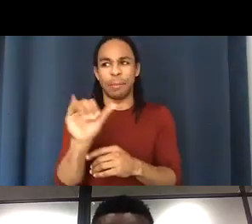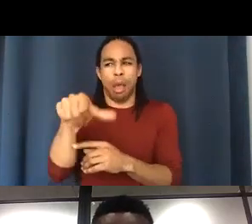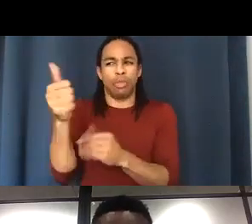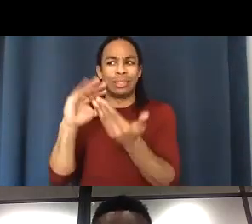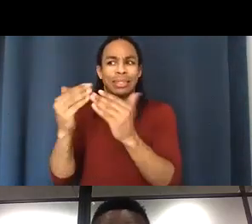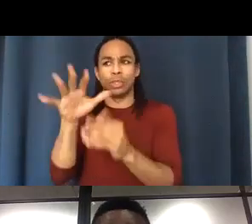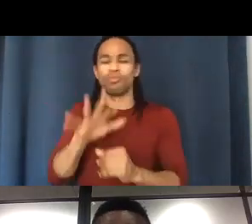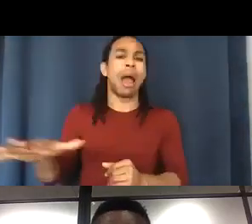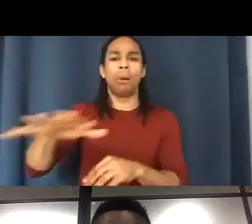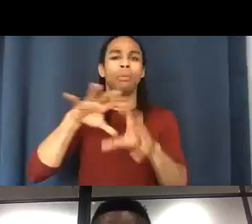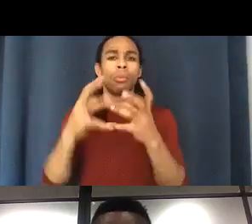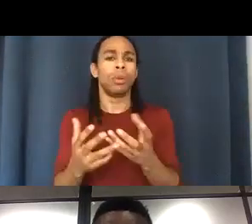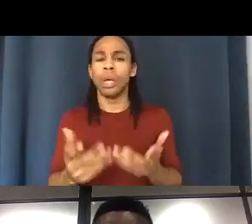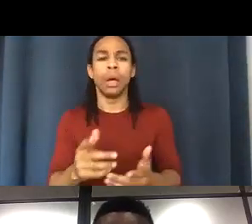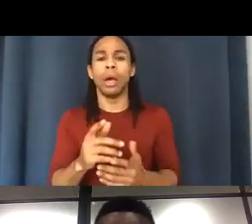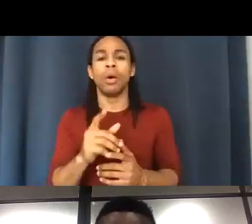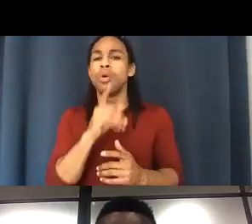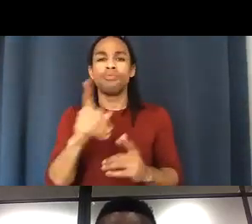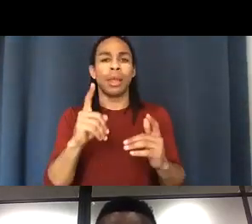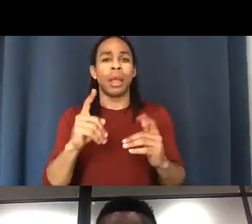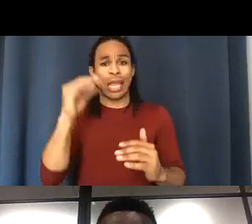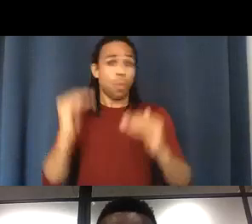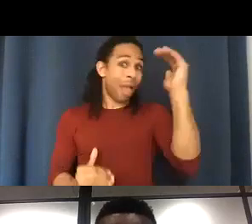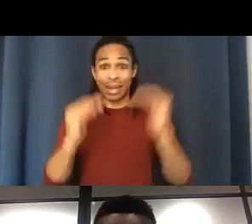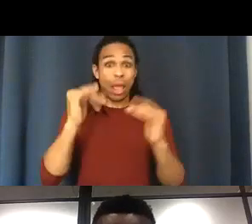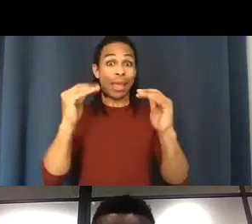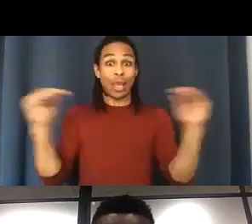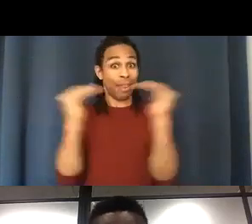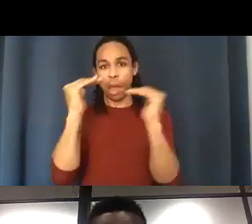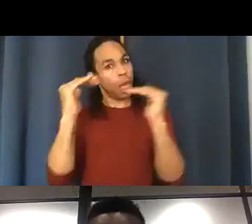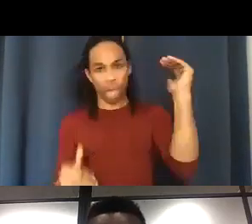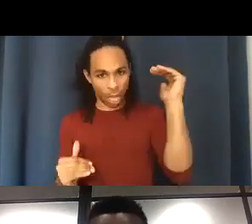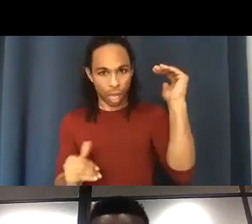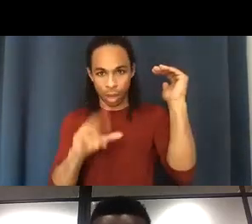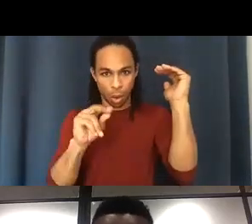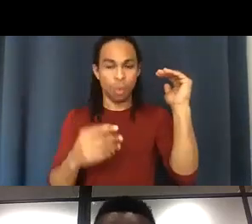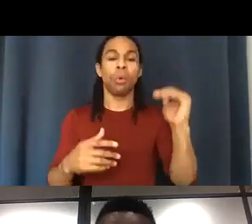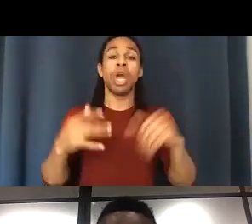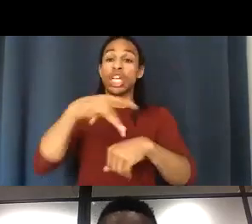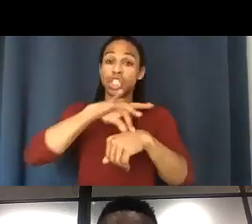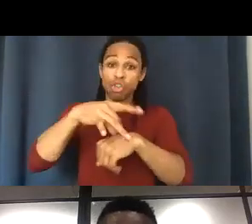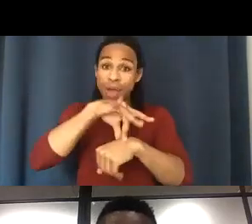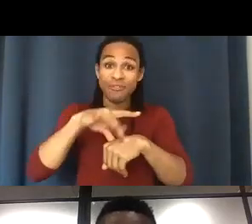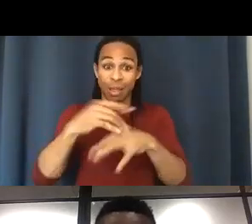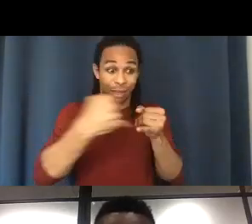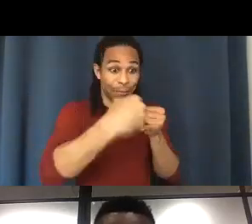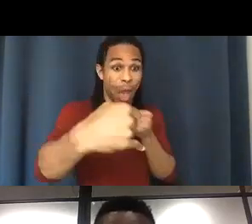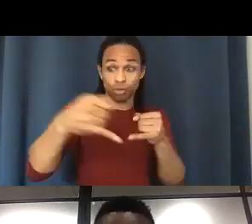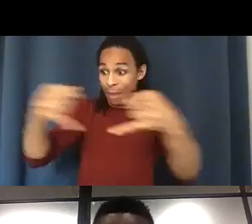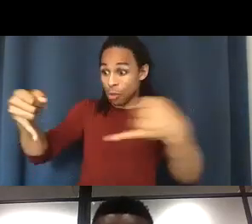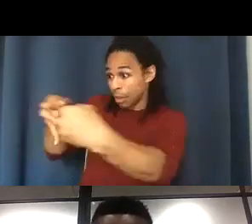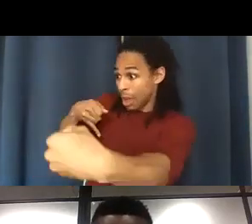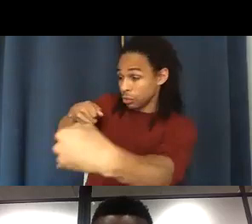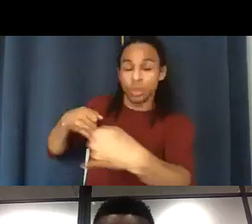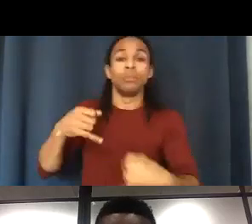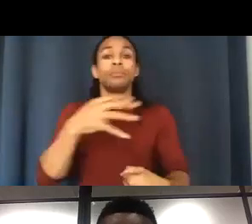is an extremely unequal city. And also geographically and racially divided. And so it's